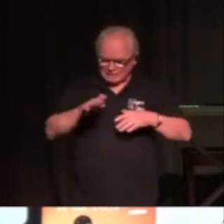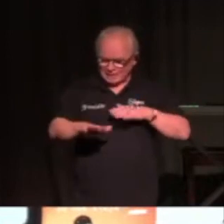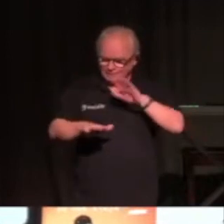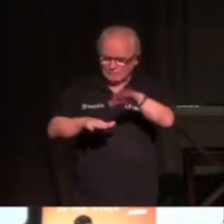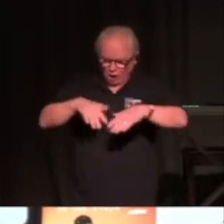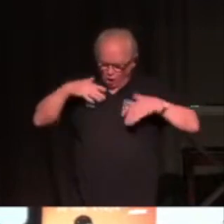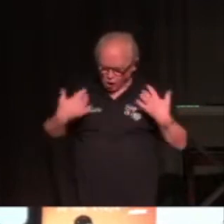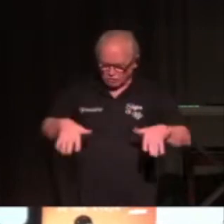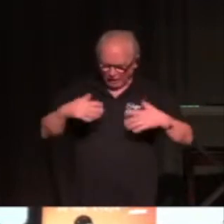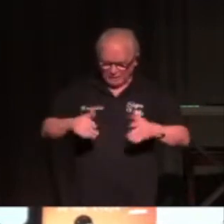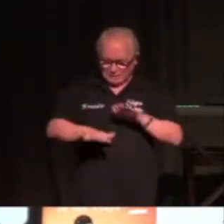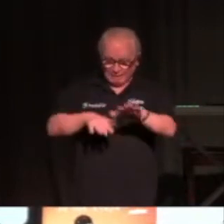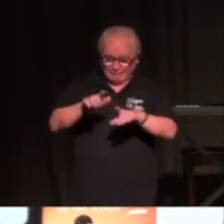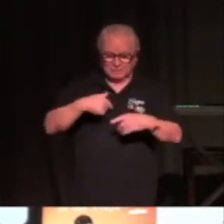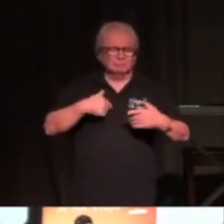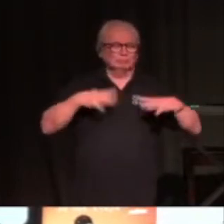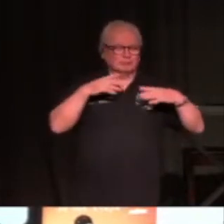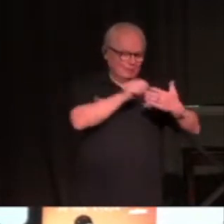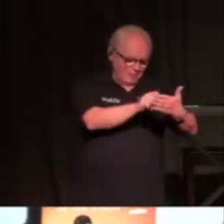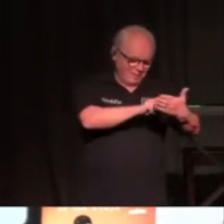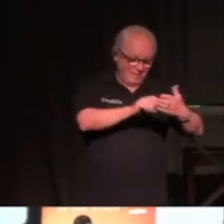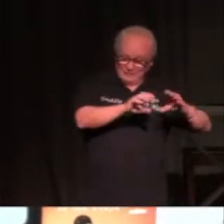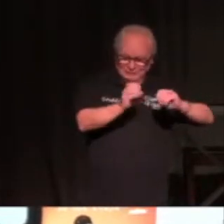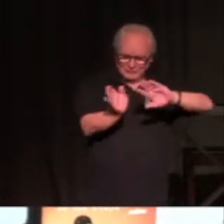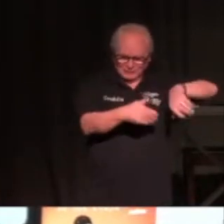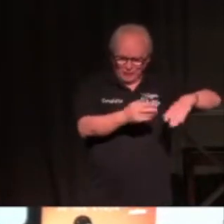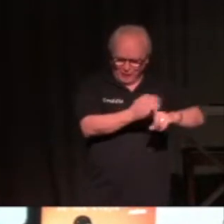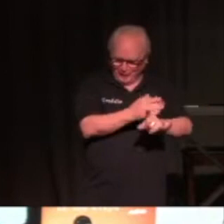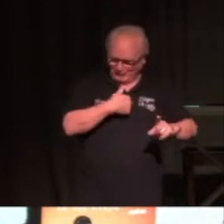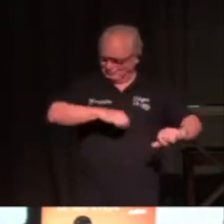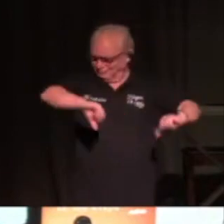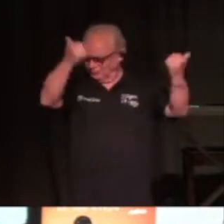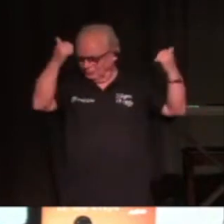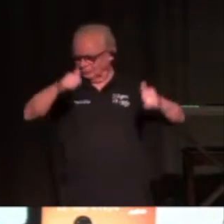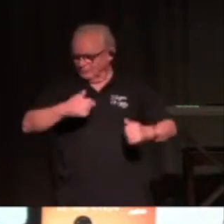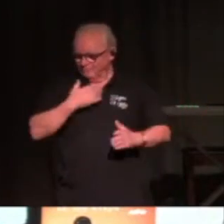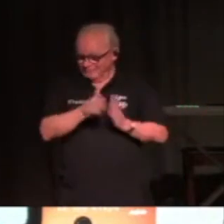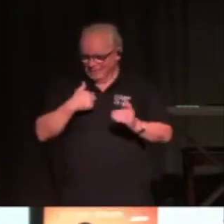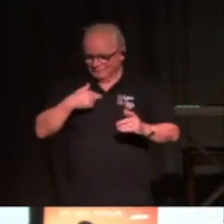and I was set, and for once I was ahead,